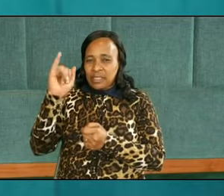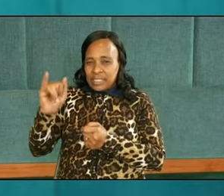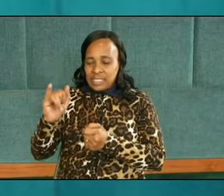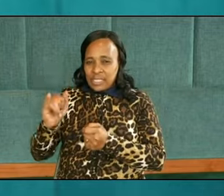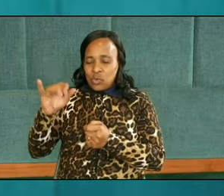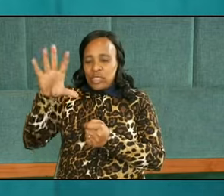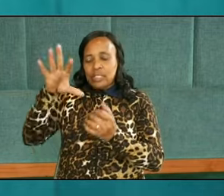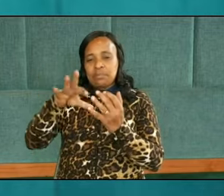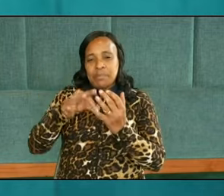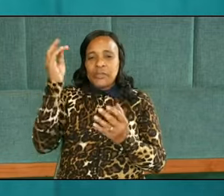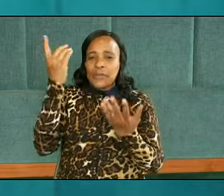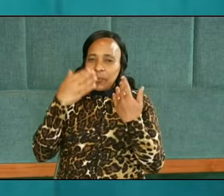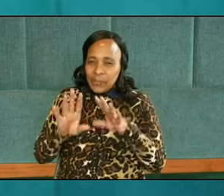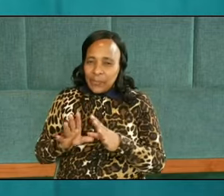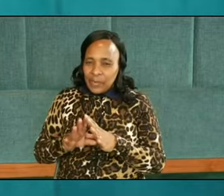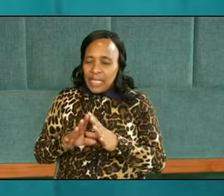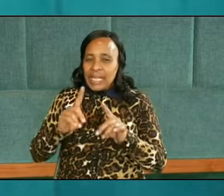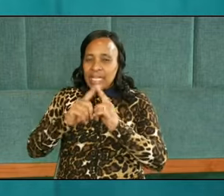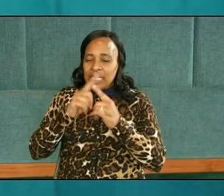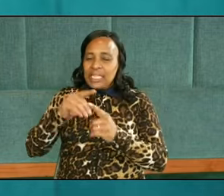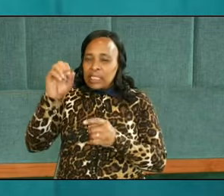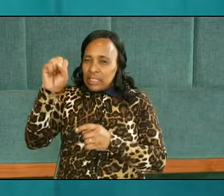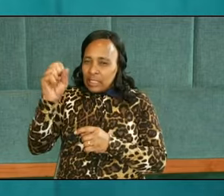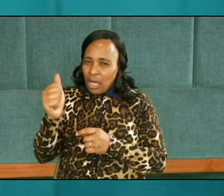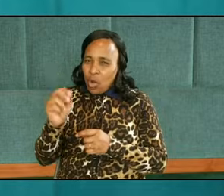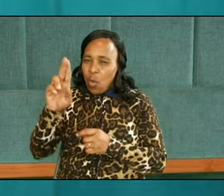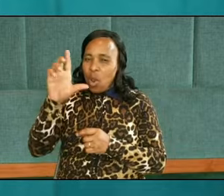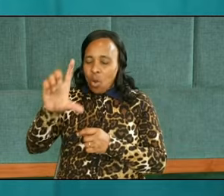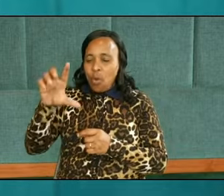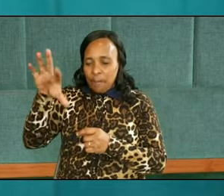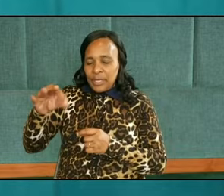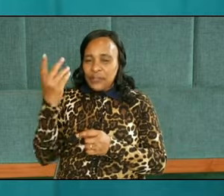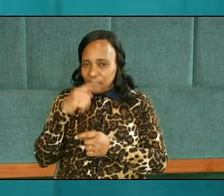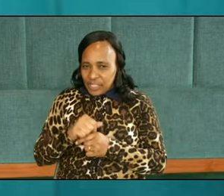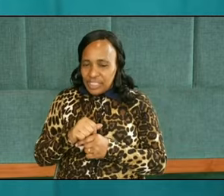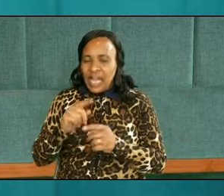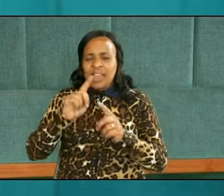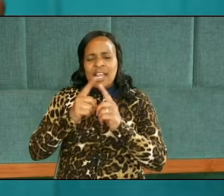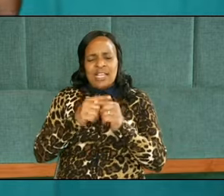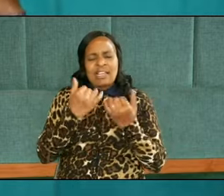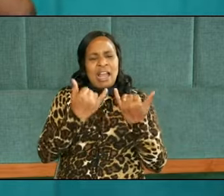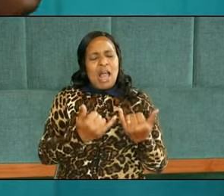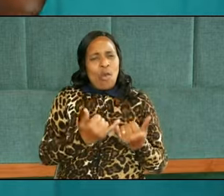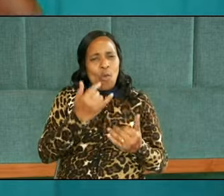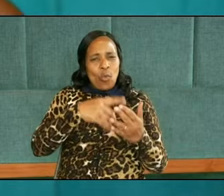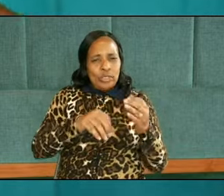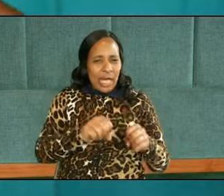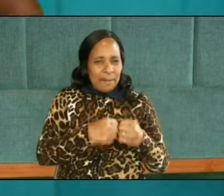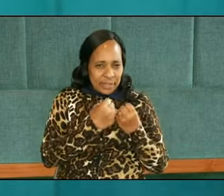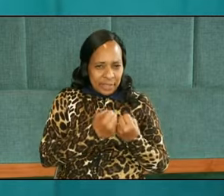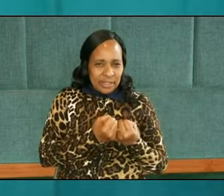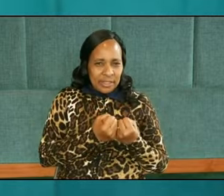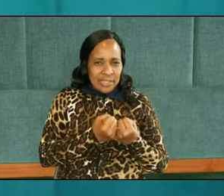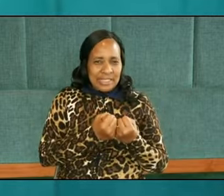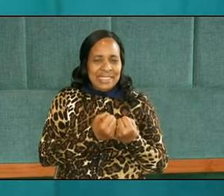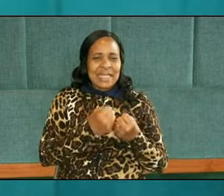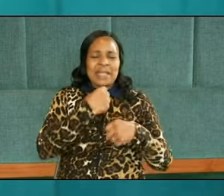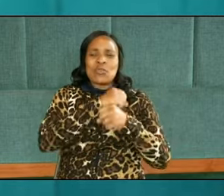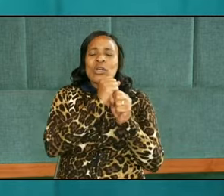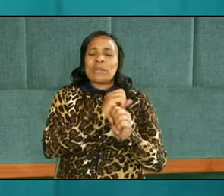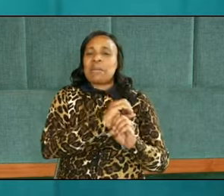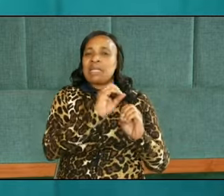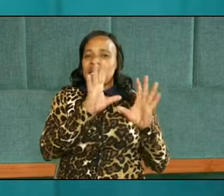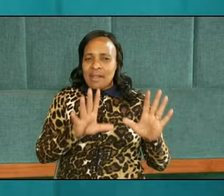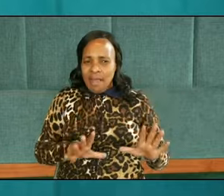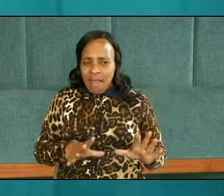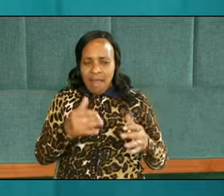son of Kish, was picked. Then people were like, where is Saul? Then it was now made clear, oh, the